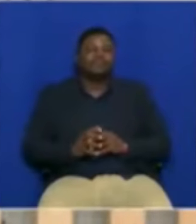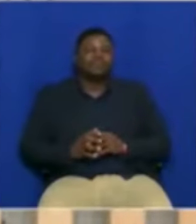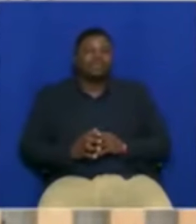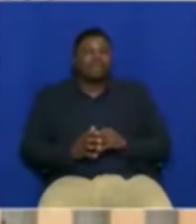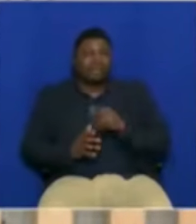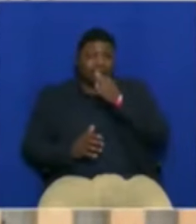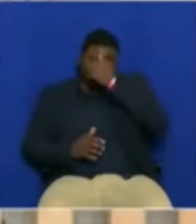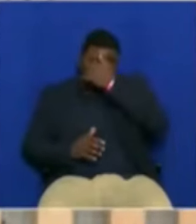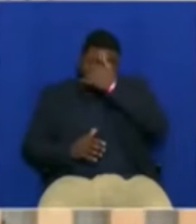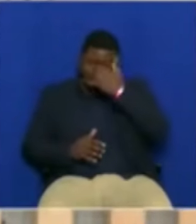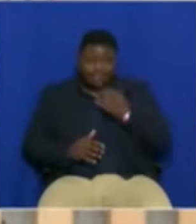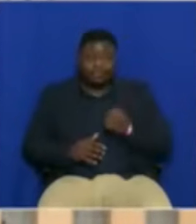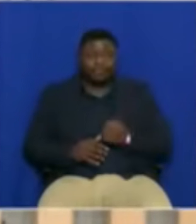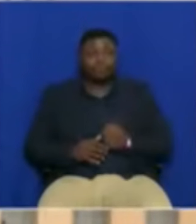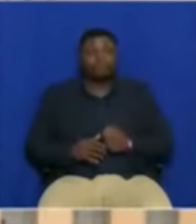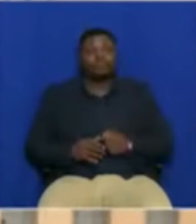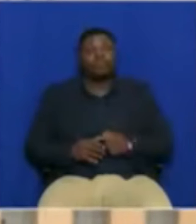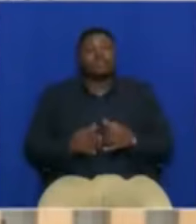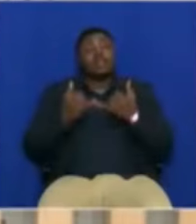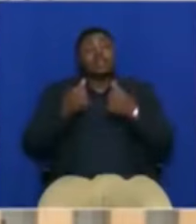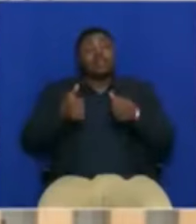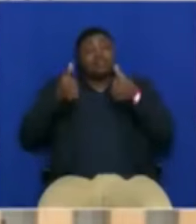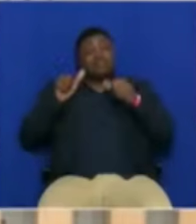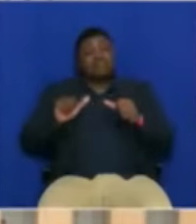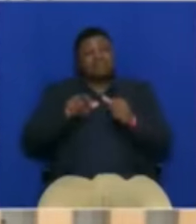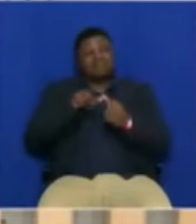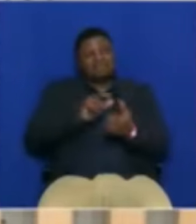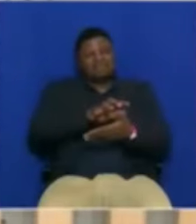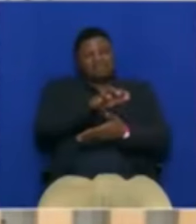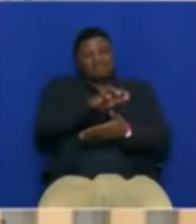should be your